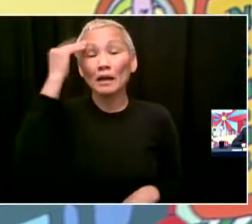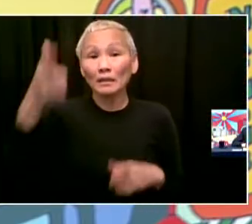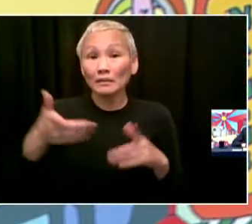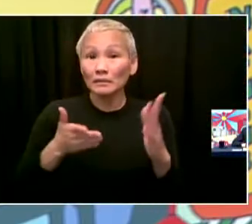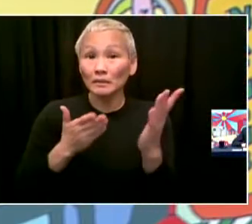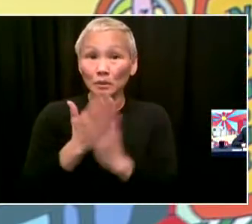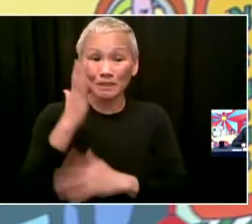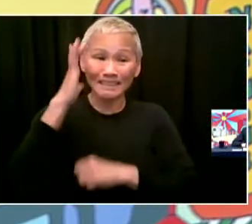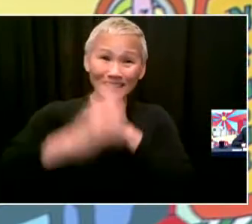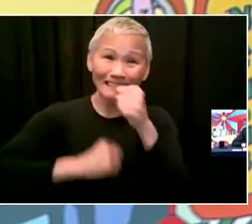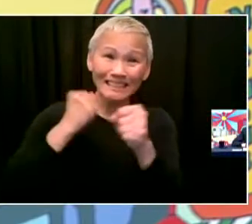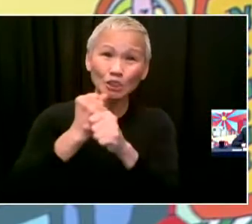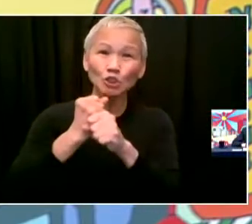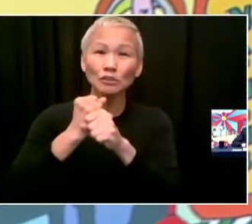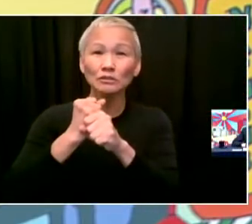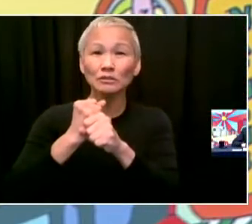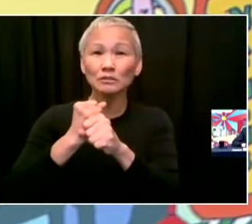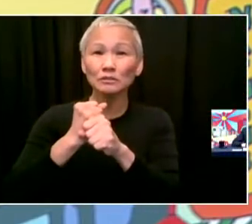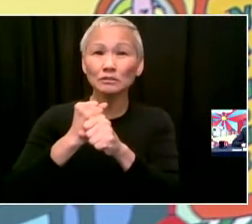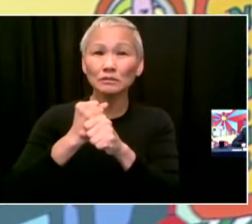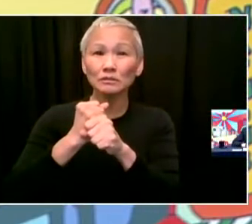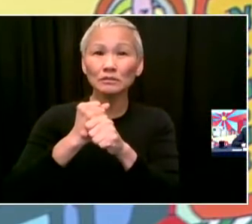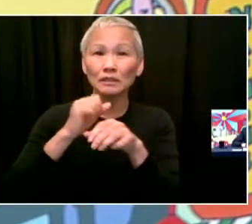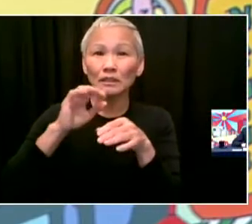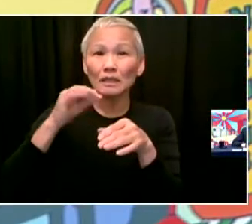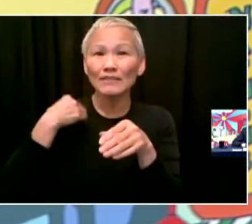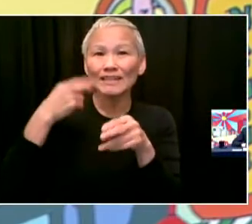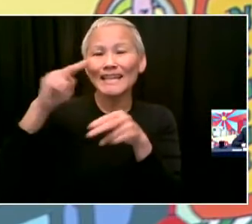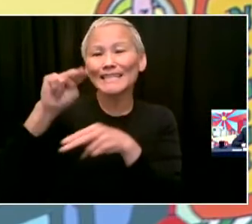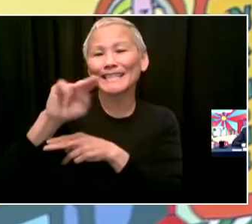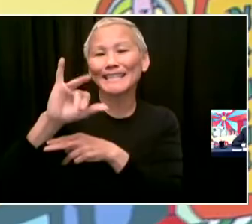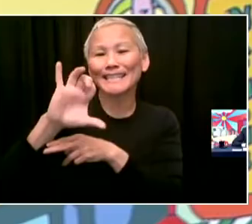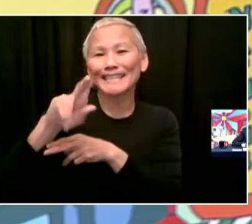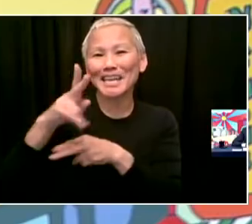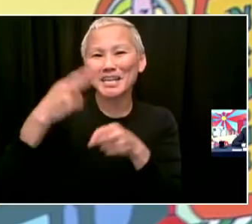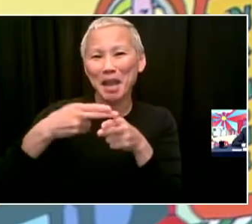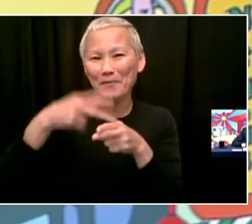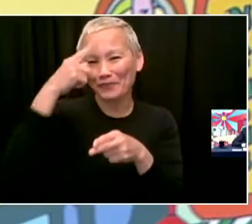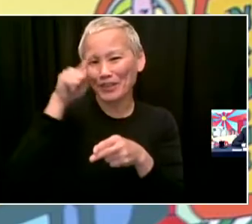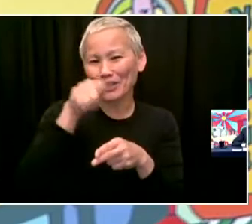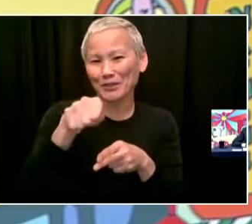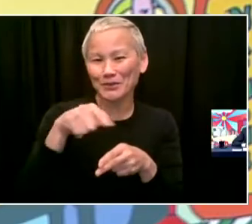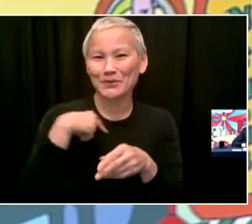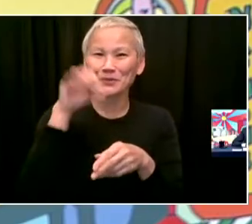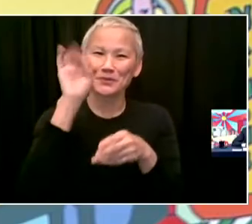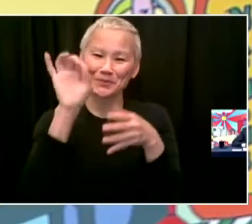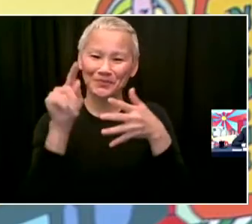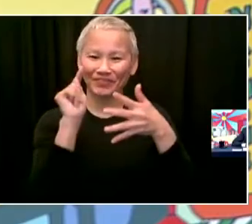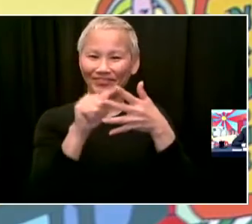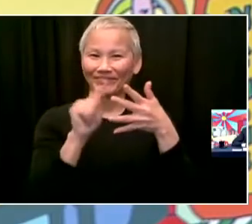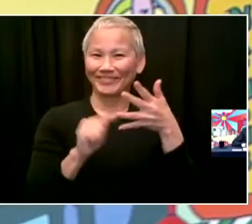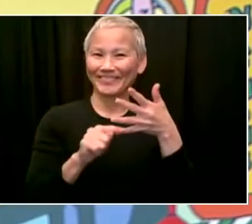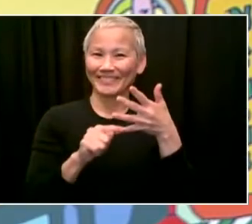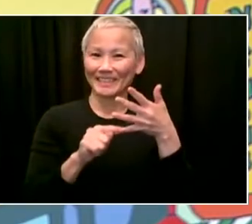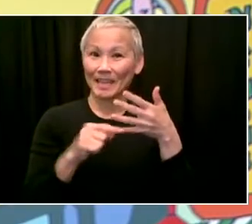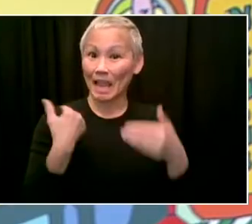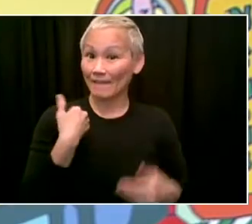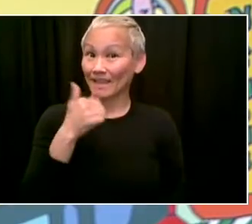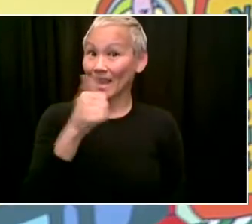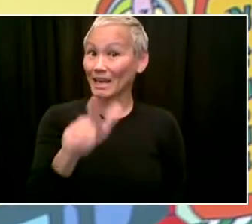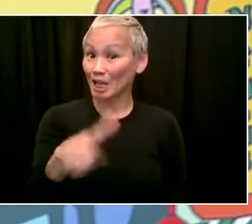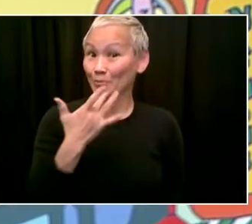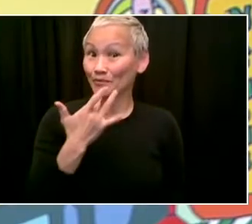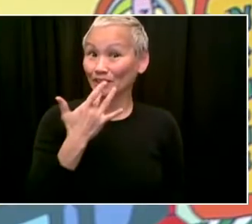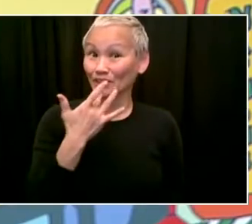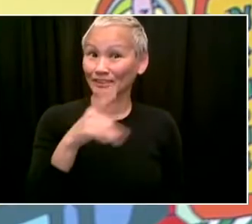you thought that you preferred, you thought were pretty funny. I always thought Dope from Park Slope was pretty clever. I don't know if you have any favorite nicknames of